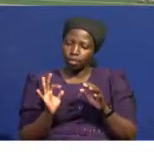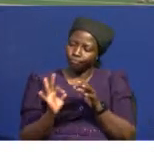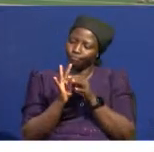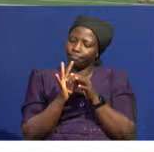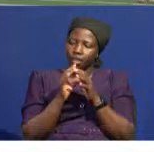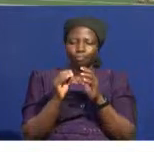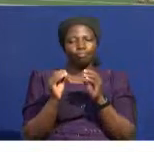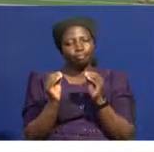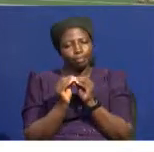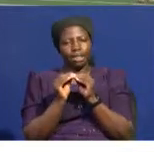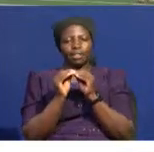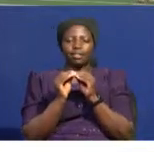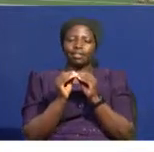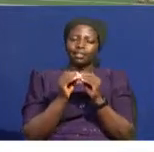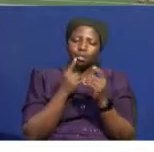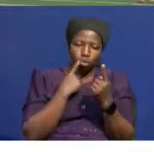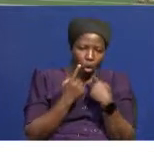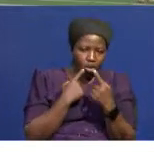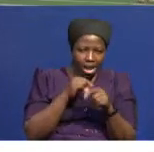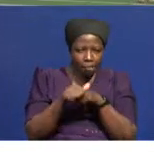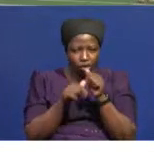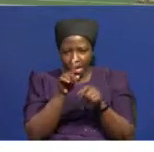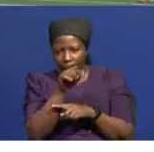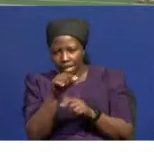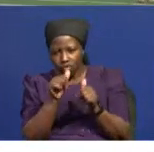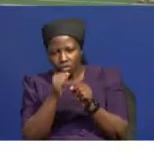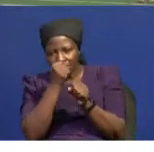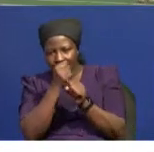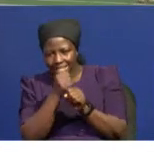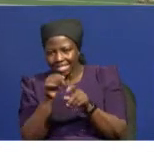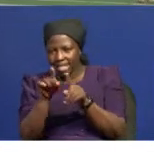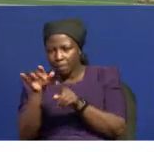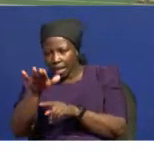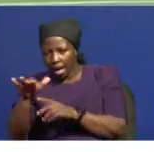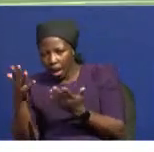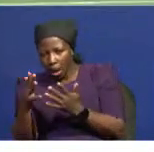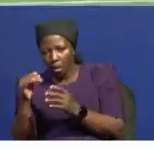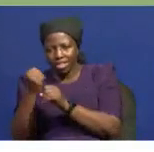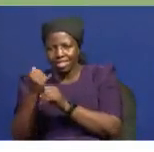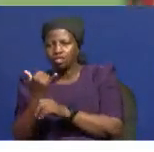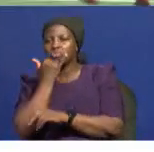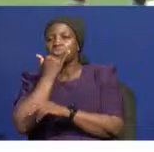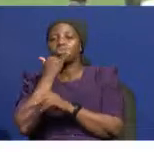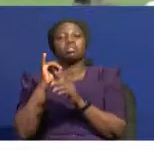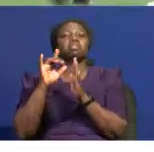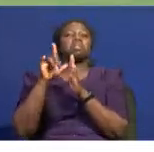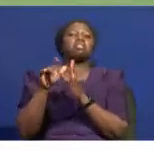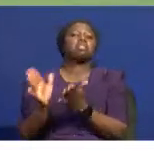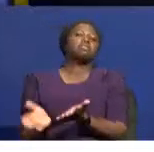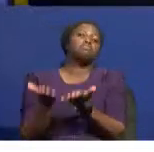tukangalia mistakes tulifanya na vitu tulifanya mzuri, so tuka improve.